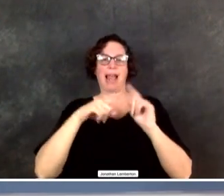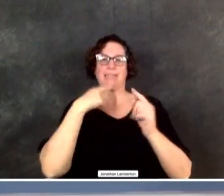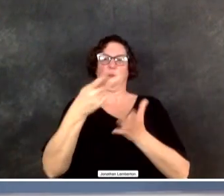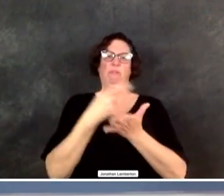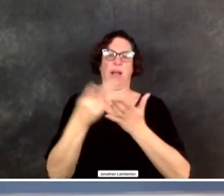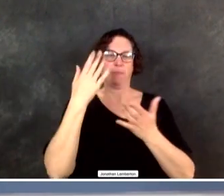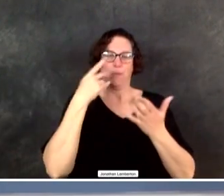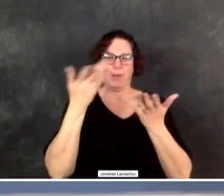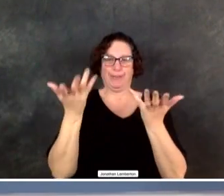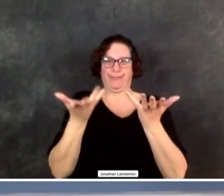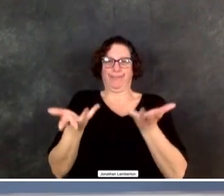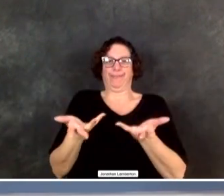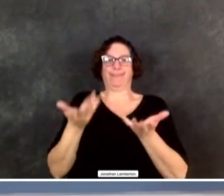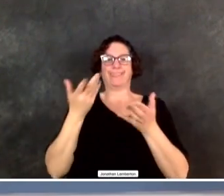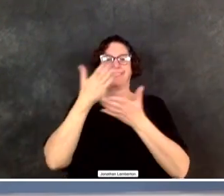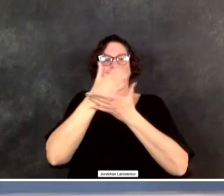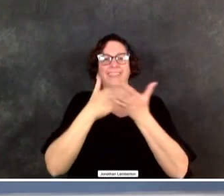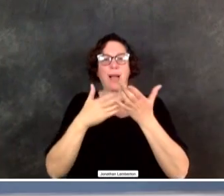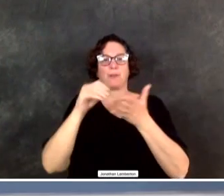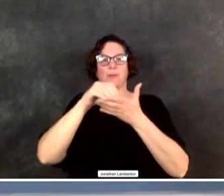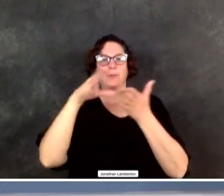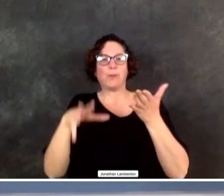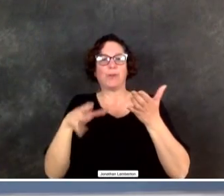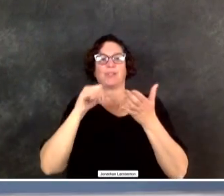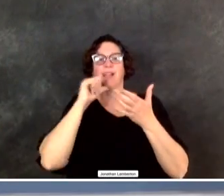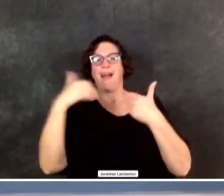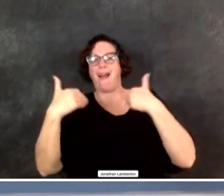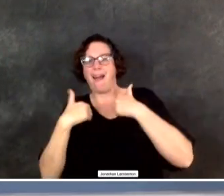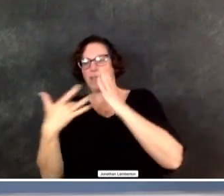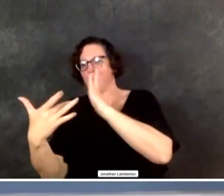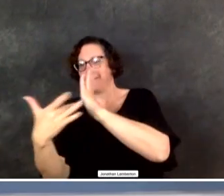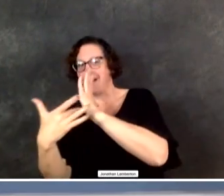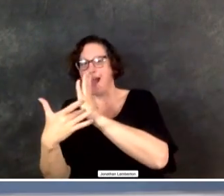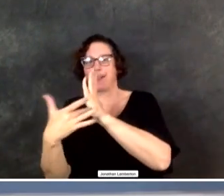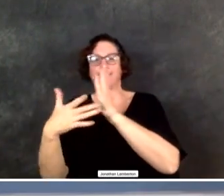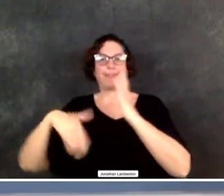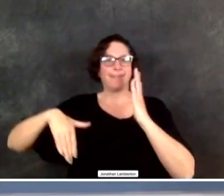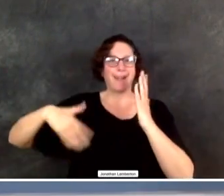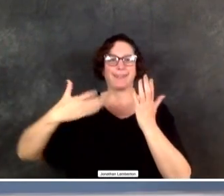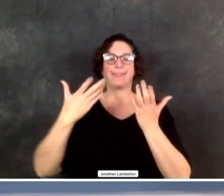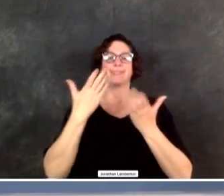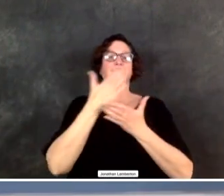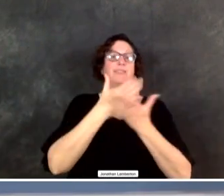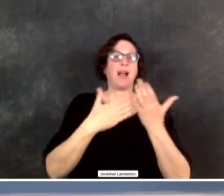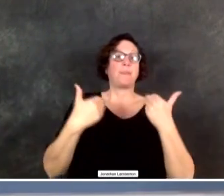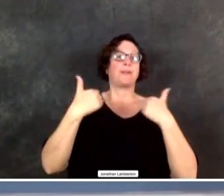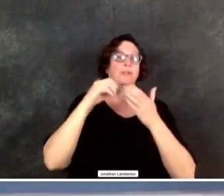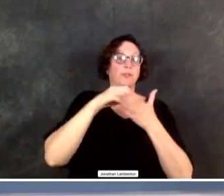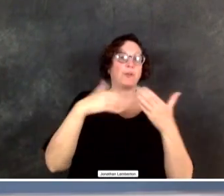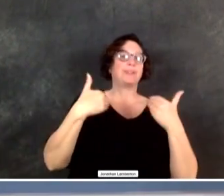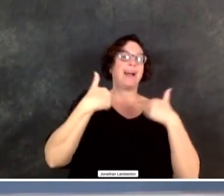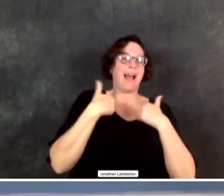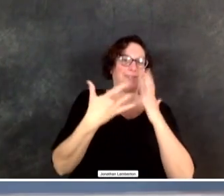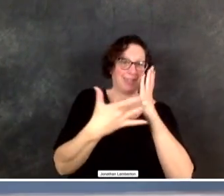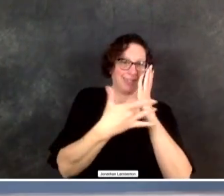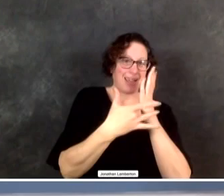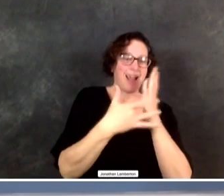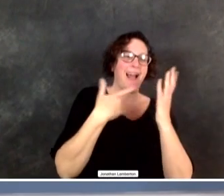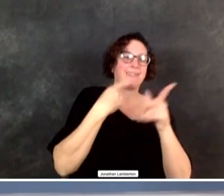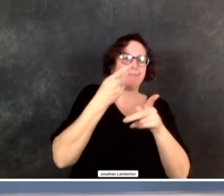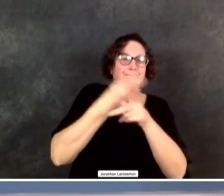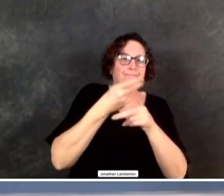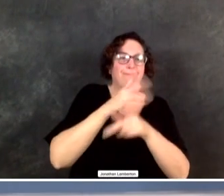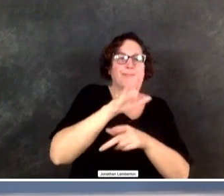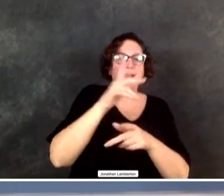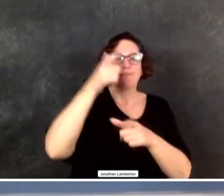taking care of their younger siblings and the next door neighbor siblings because their parents or guardians are out doing work for the